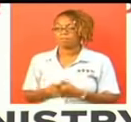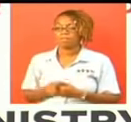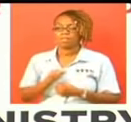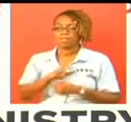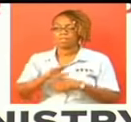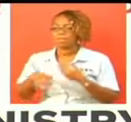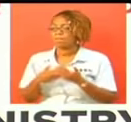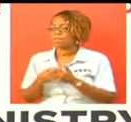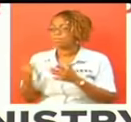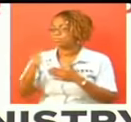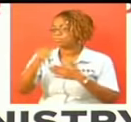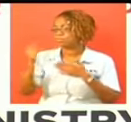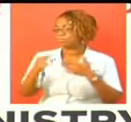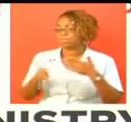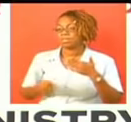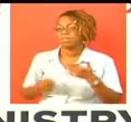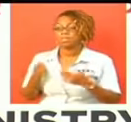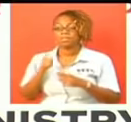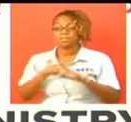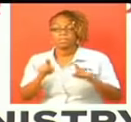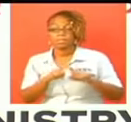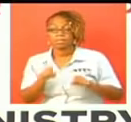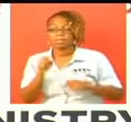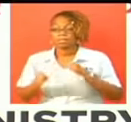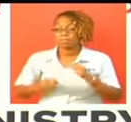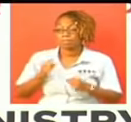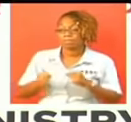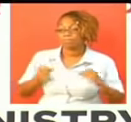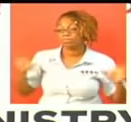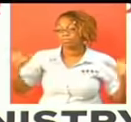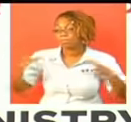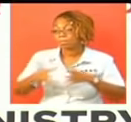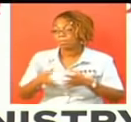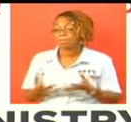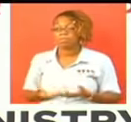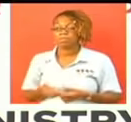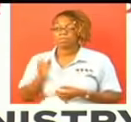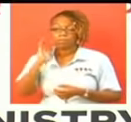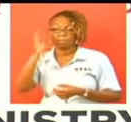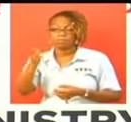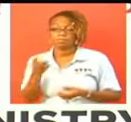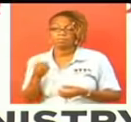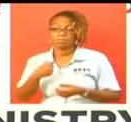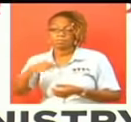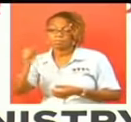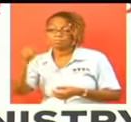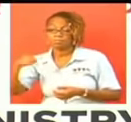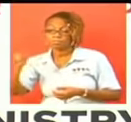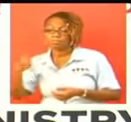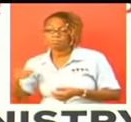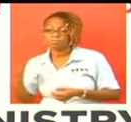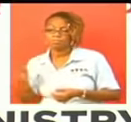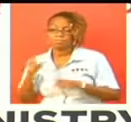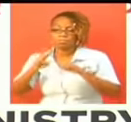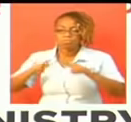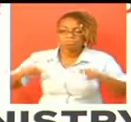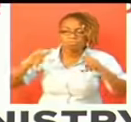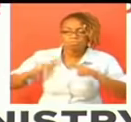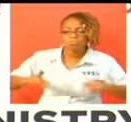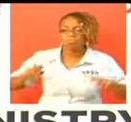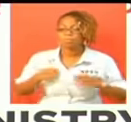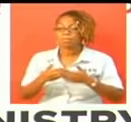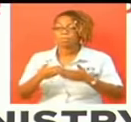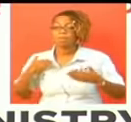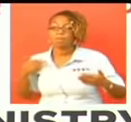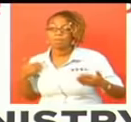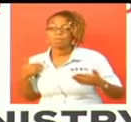be required to check into prior to making bookings, making flights, etc. And I believe that the sporting bodies